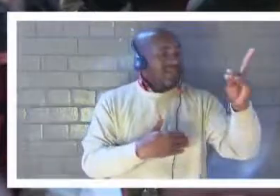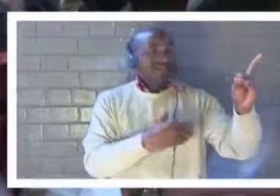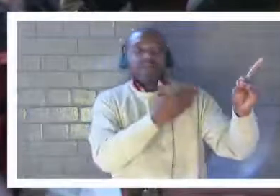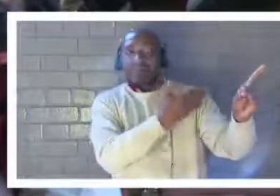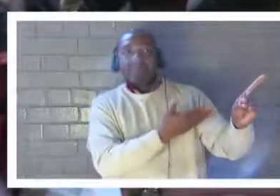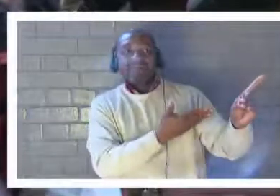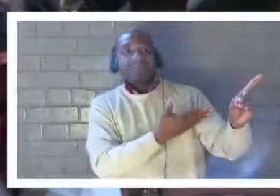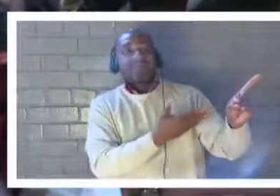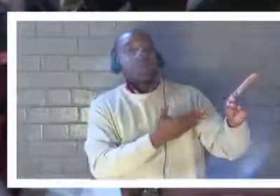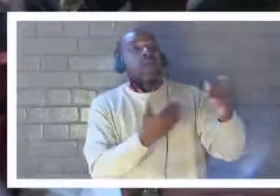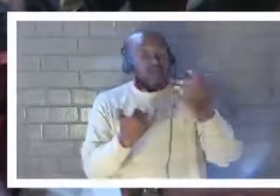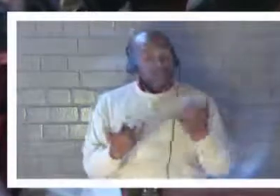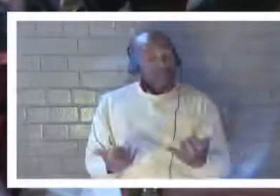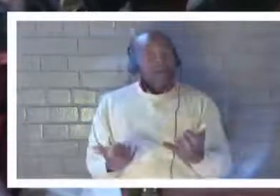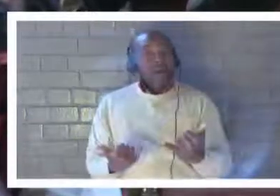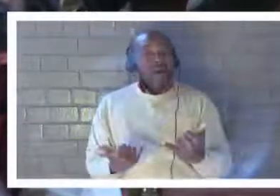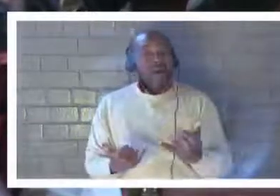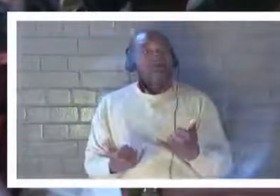electrical and plumbing.